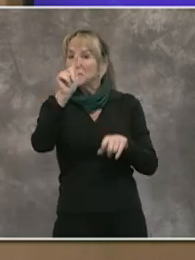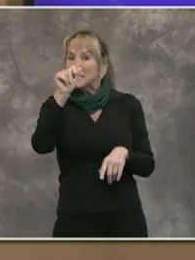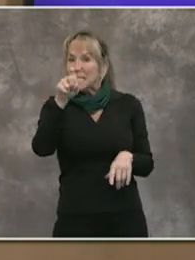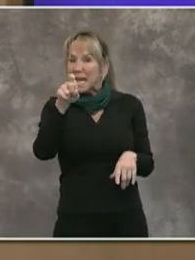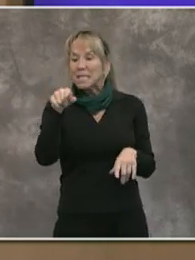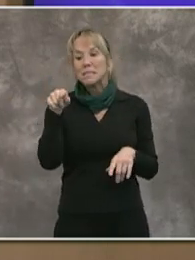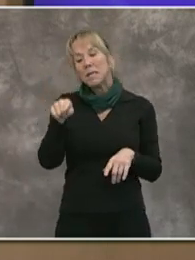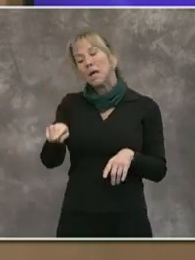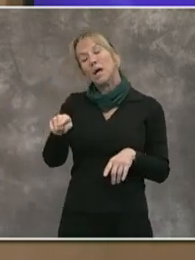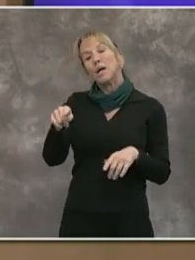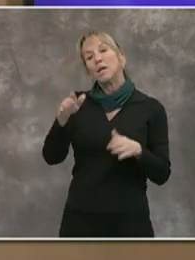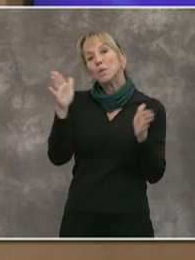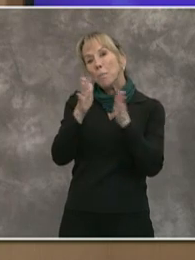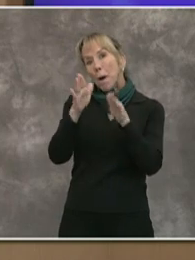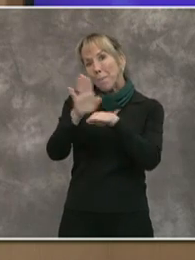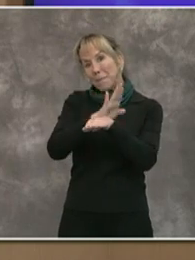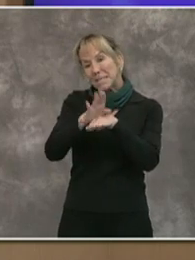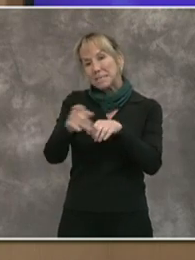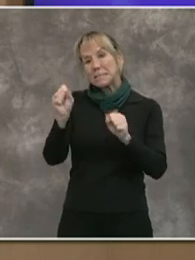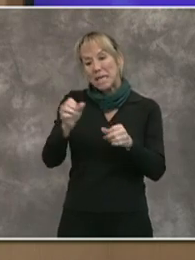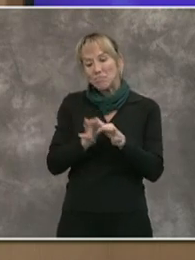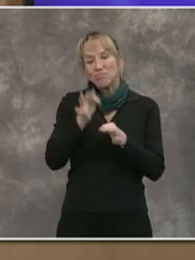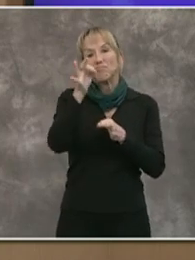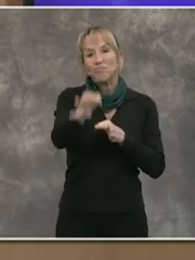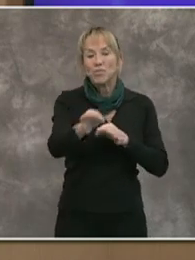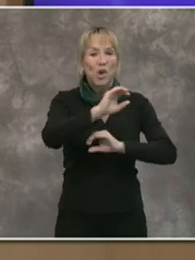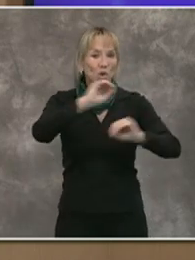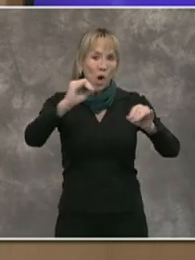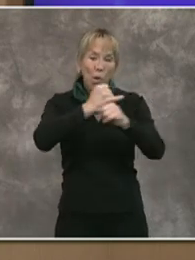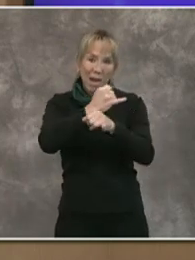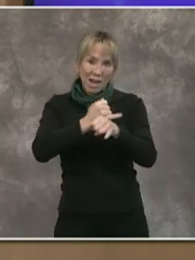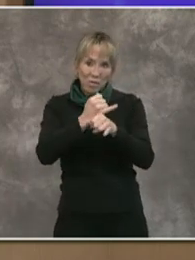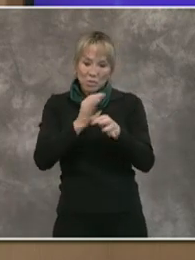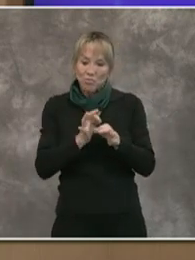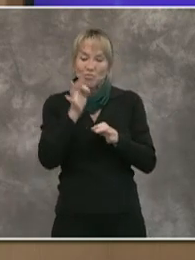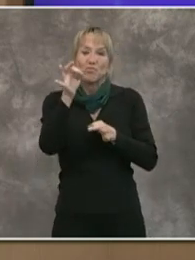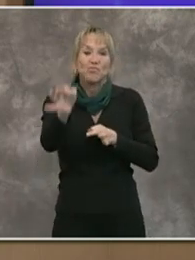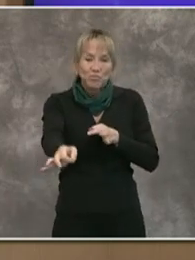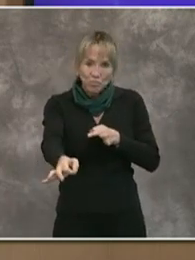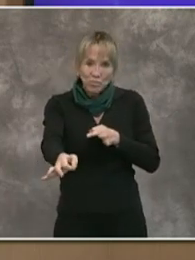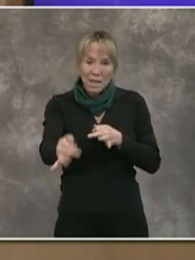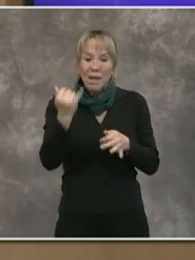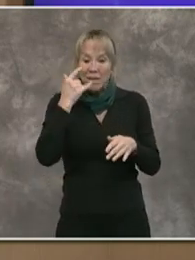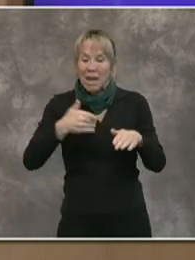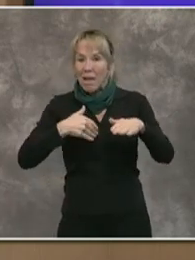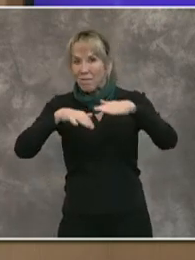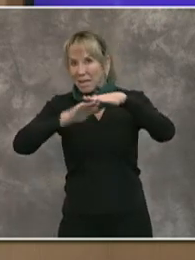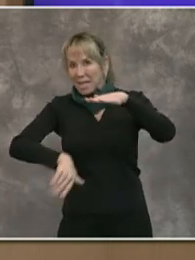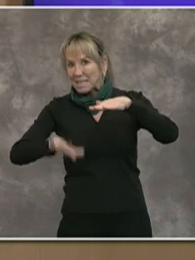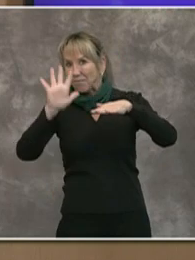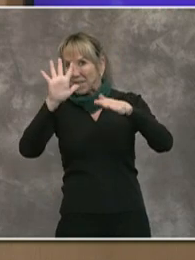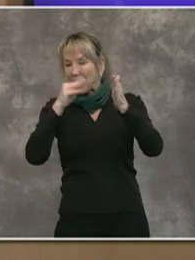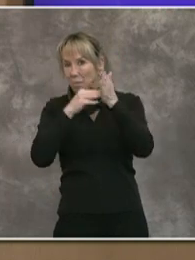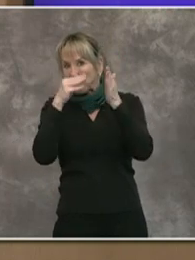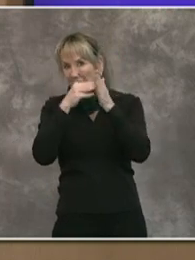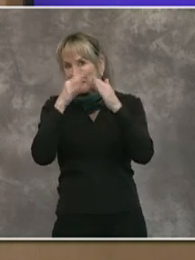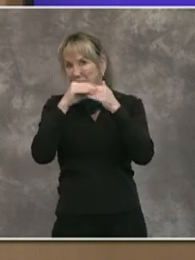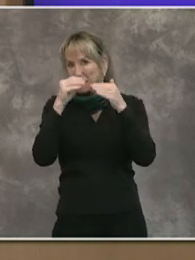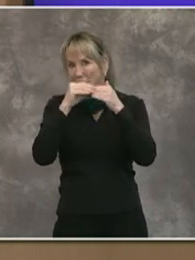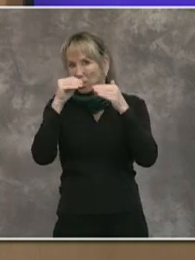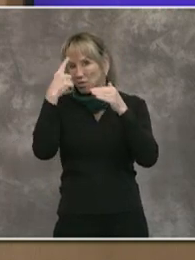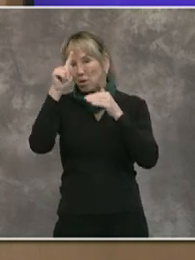businesses interest-free deferral of sales and use tax up to $50,000 for businesses with less than $5 million in taxable